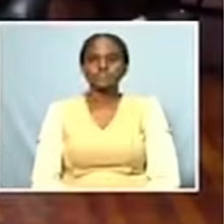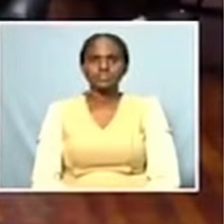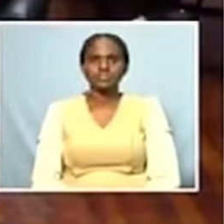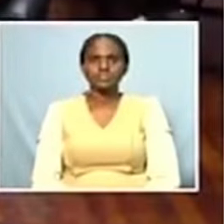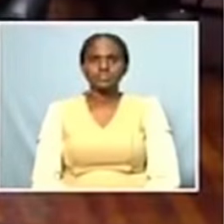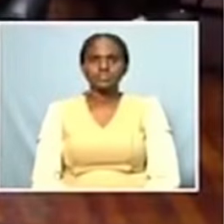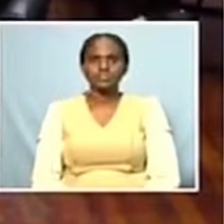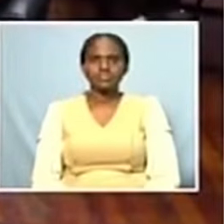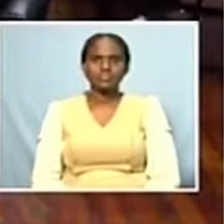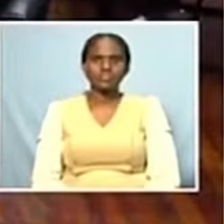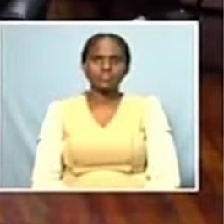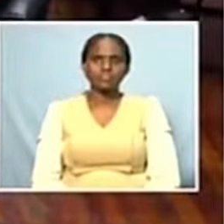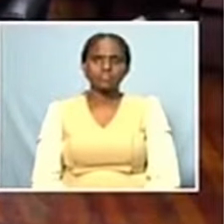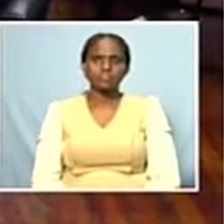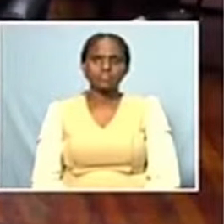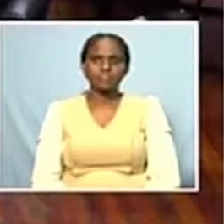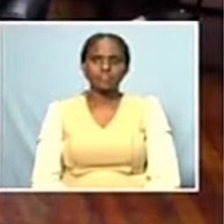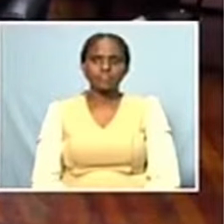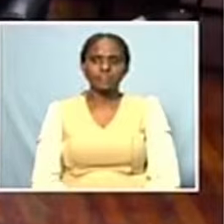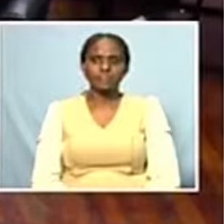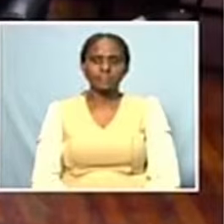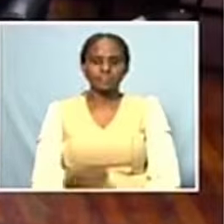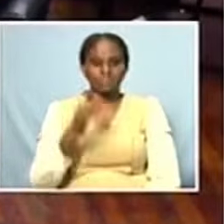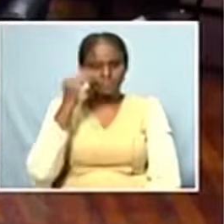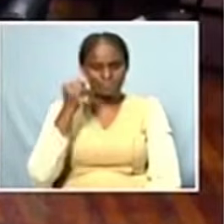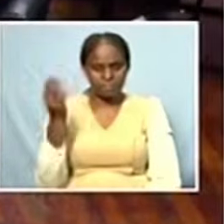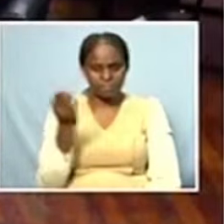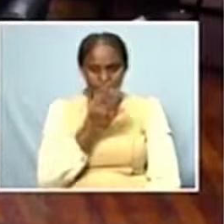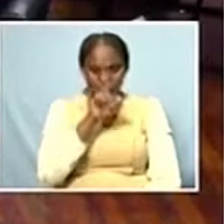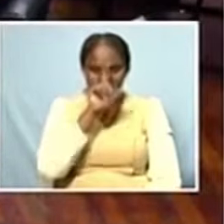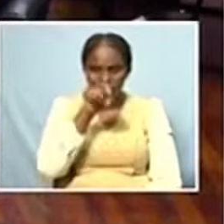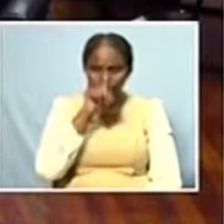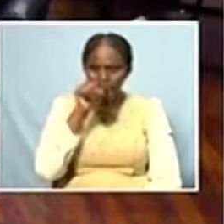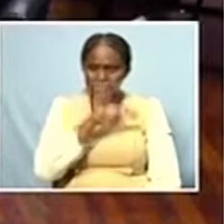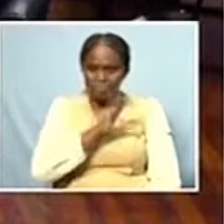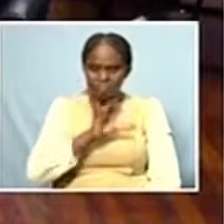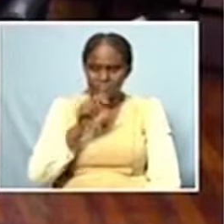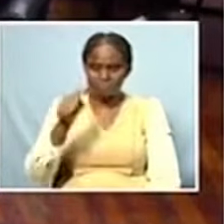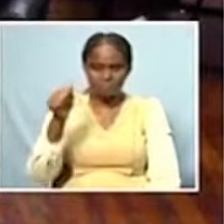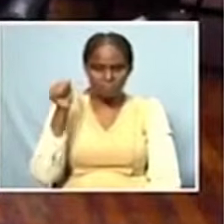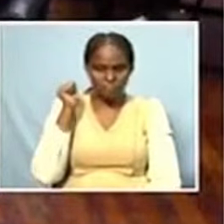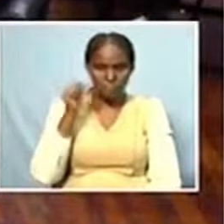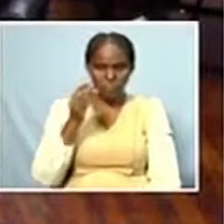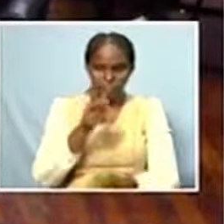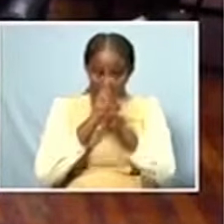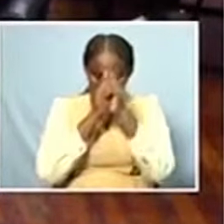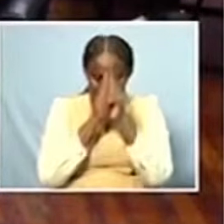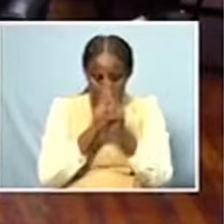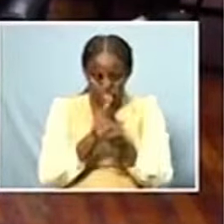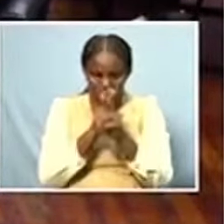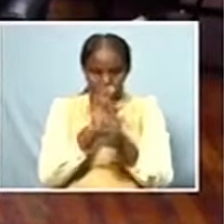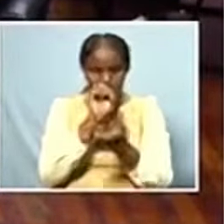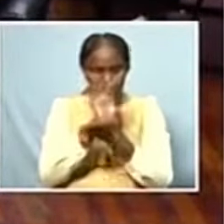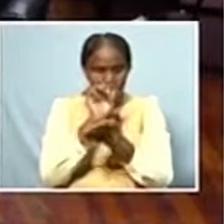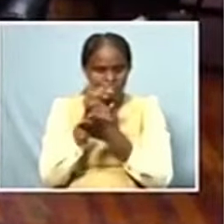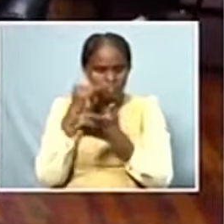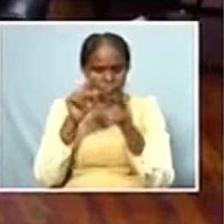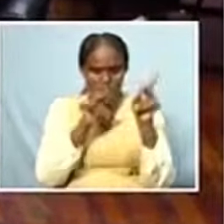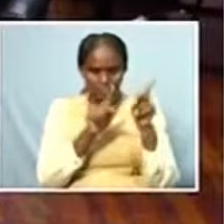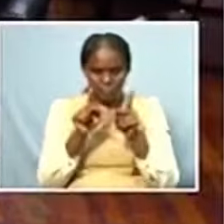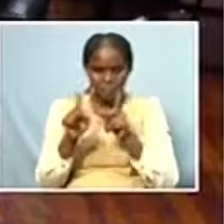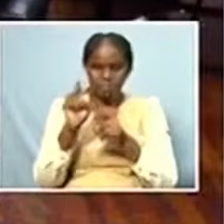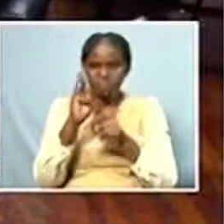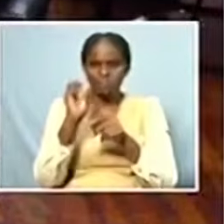Thank you, Honorable Mayor. PS, why did the insurance companies refuse to honor the encashment of the performance